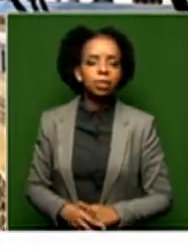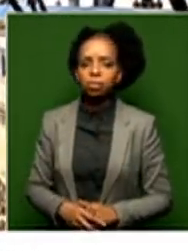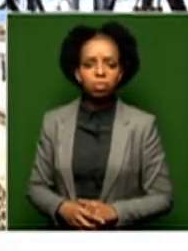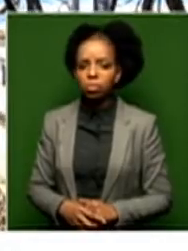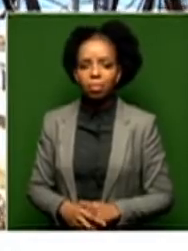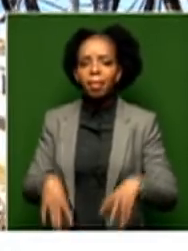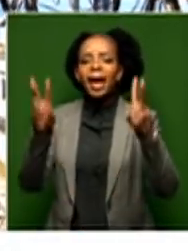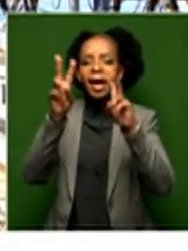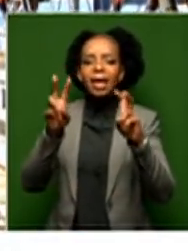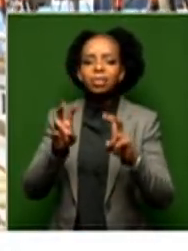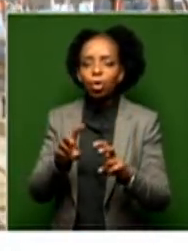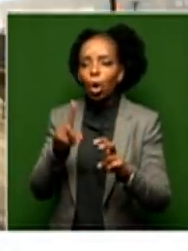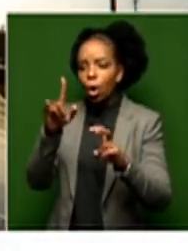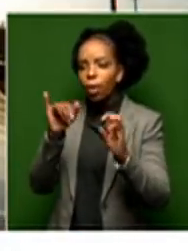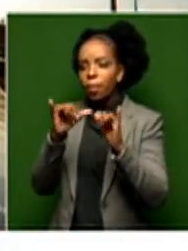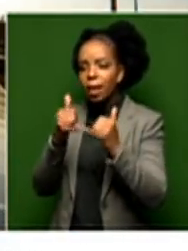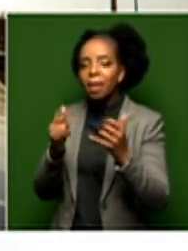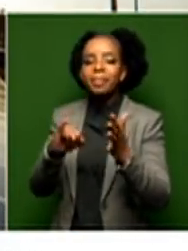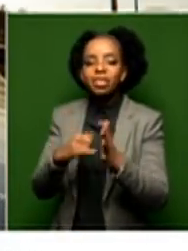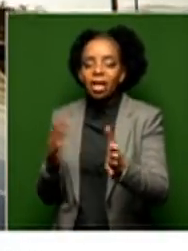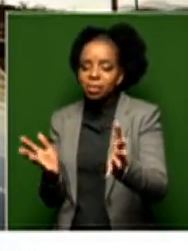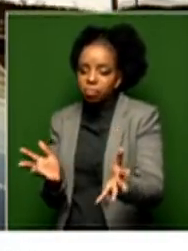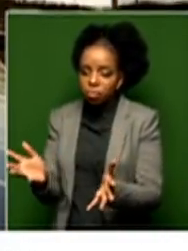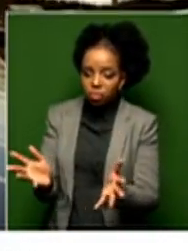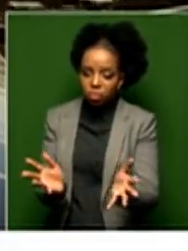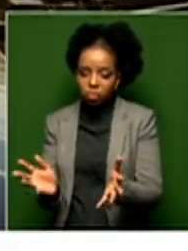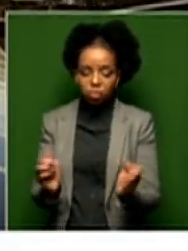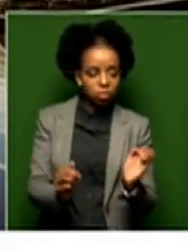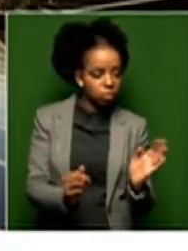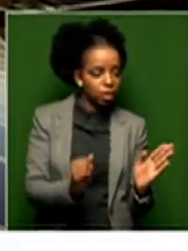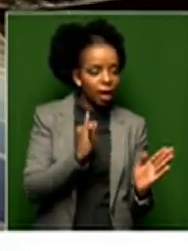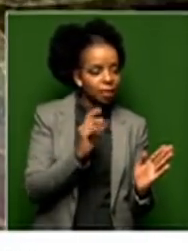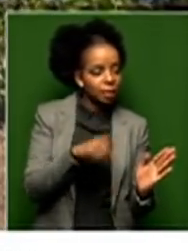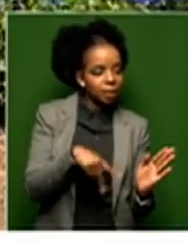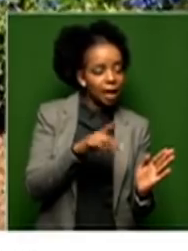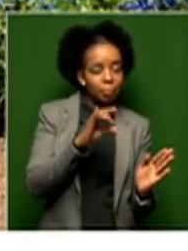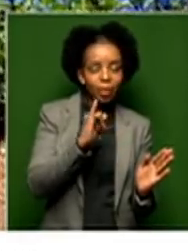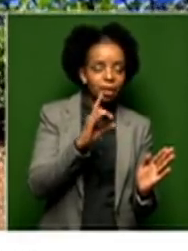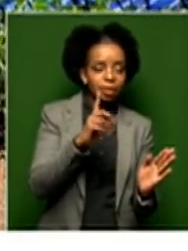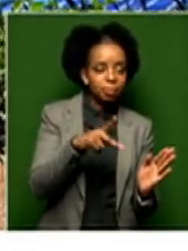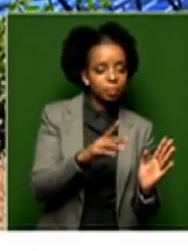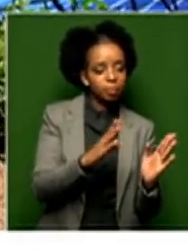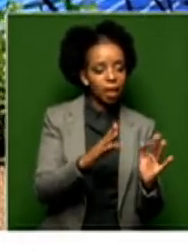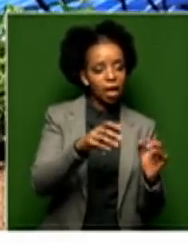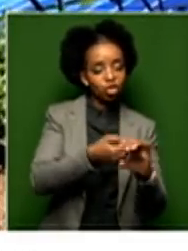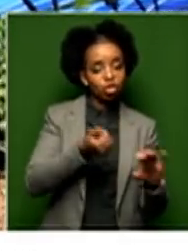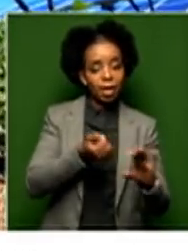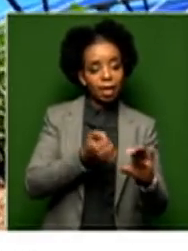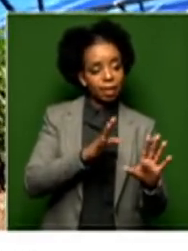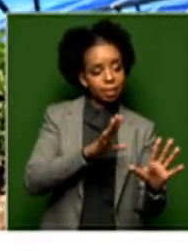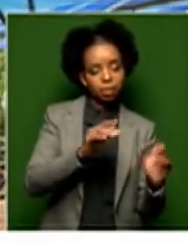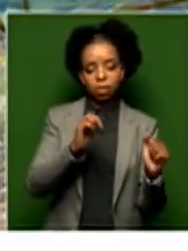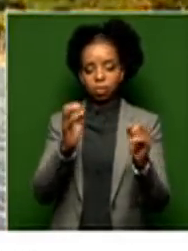facilitator that facilitates transactions between generators, that is IPPs, and end clients that are creditworthy. That